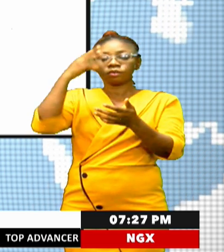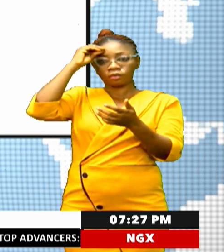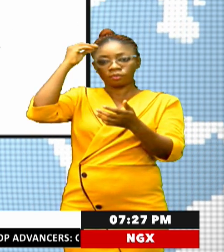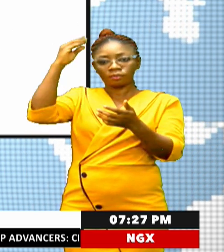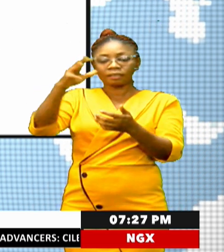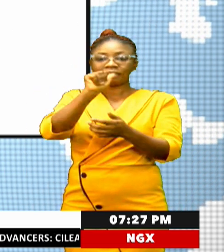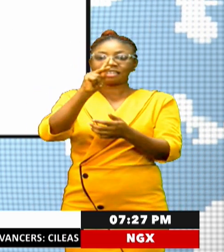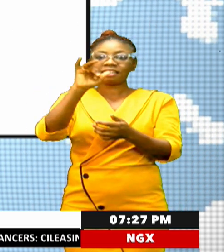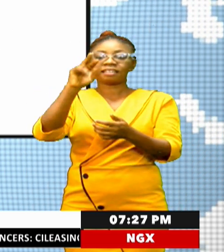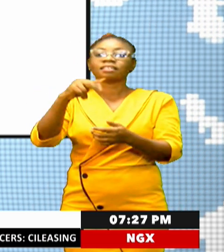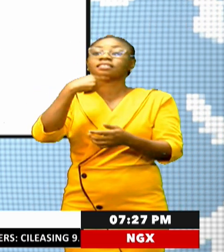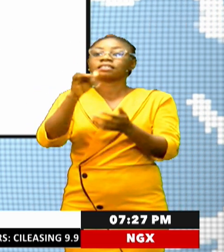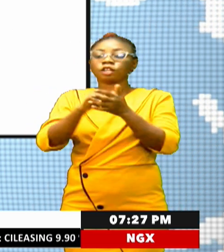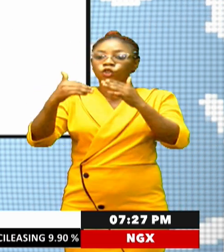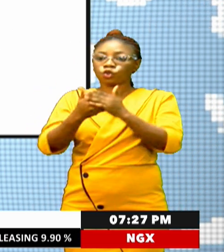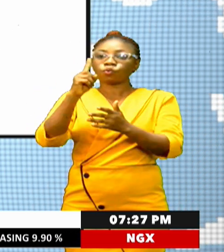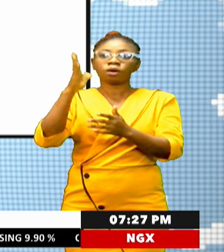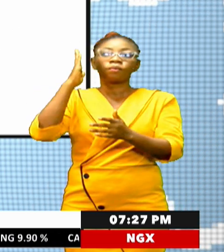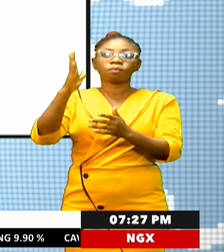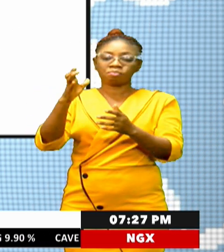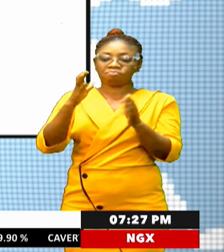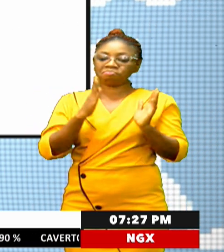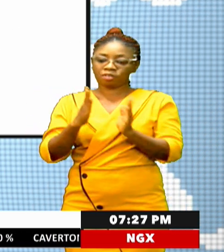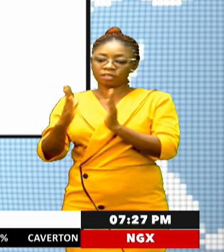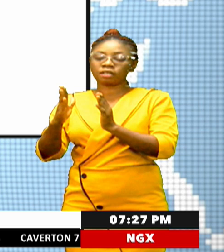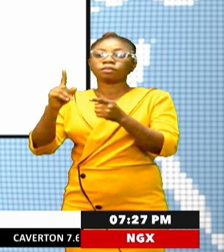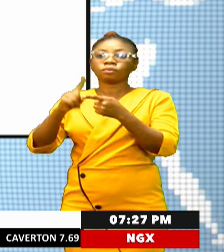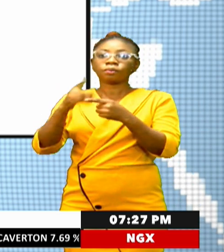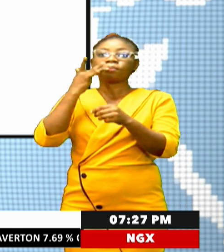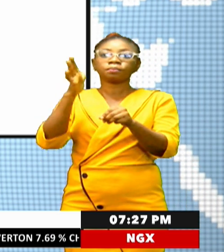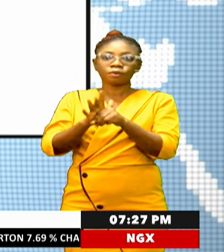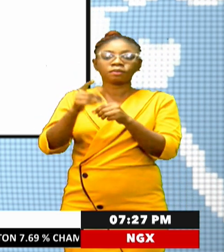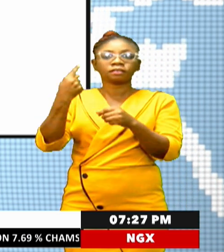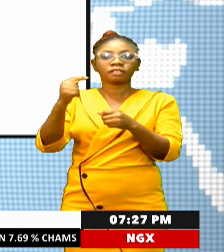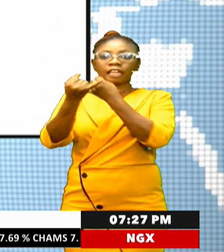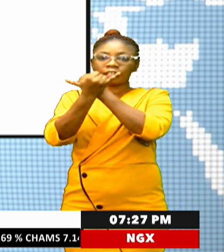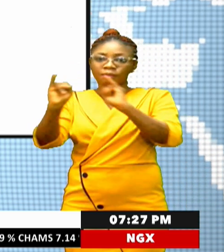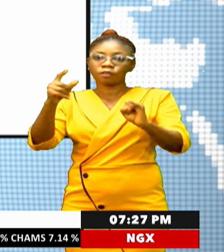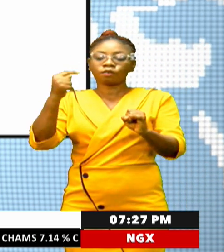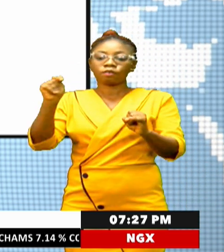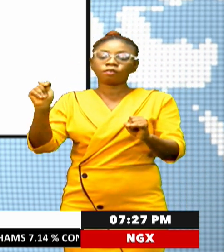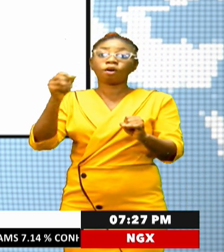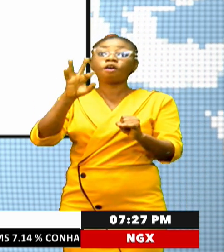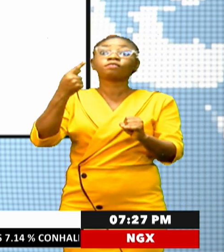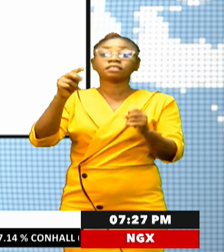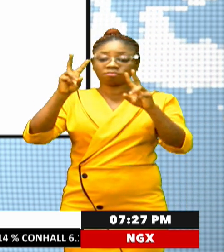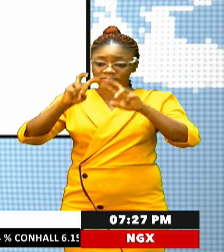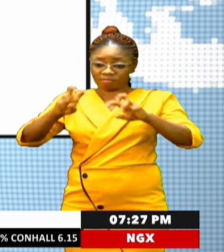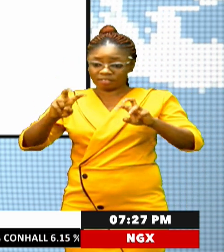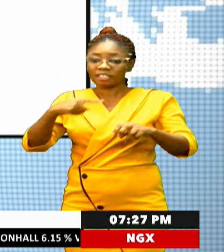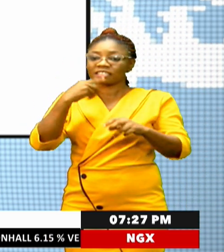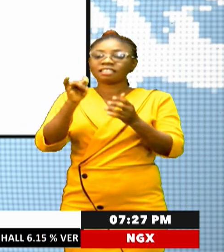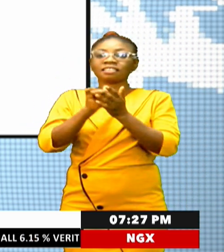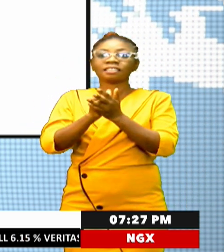says a new one will be constituted in a bid to guarantee the independence of the investigation. It says